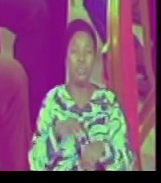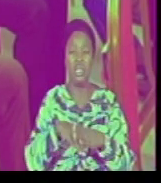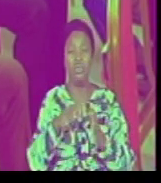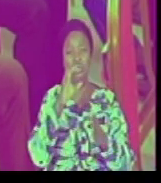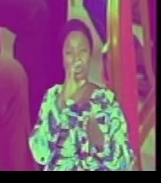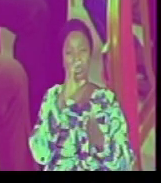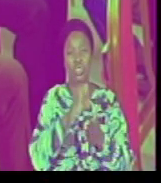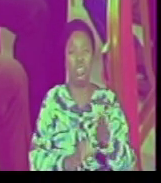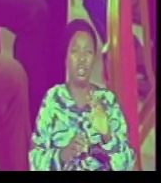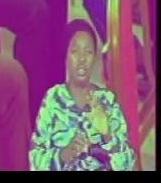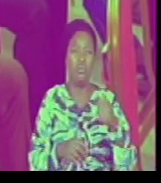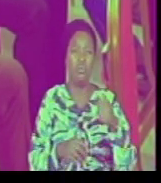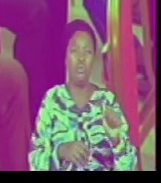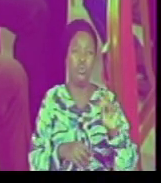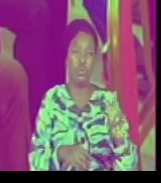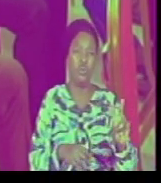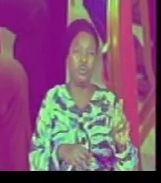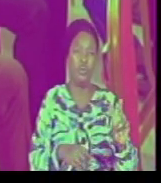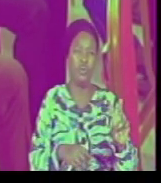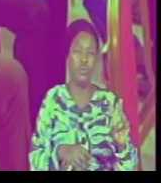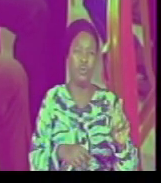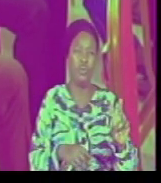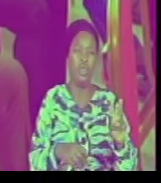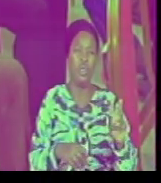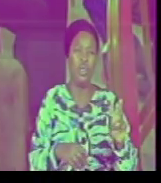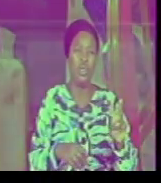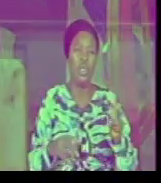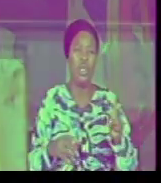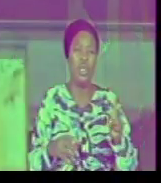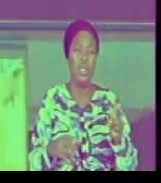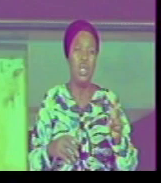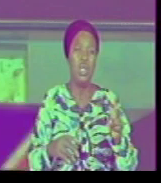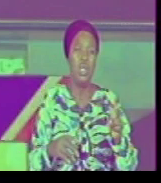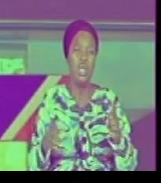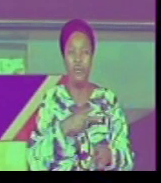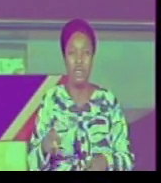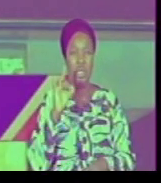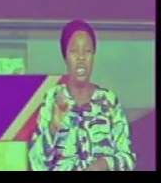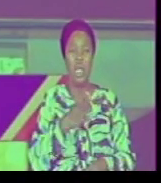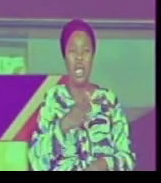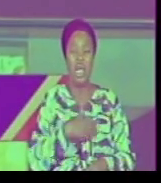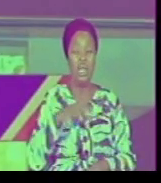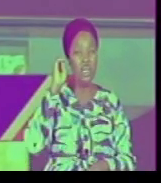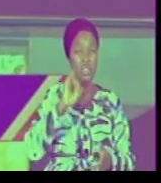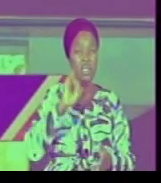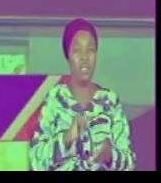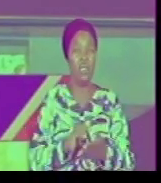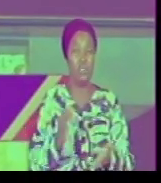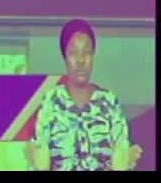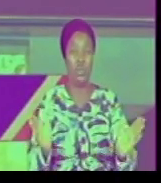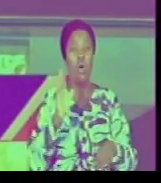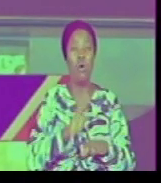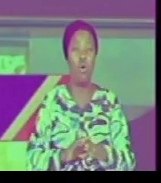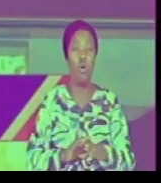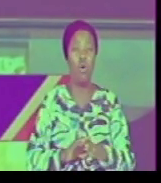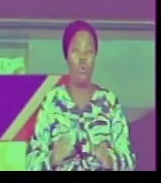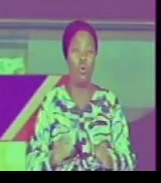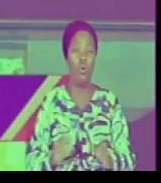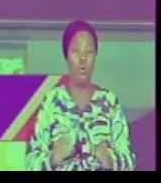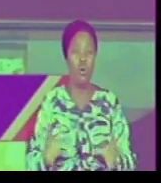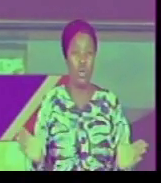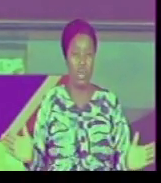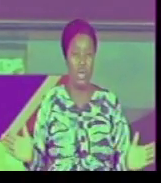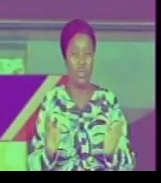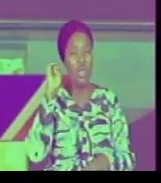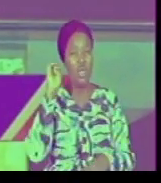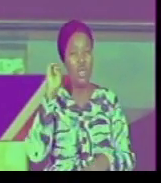verse 8, or he that exhorteth on exhortation. He that giveth, let him do